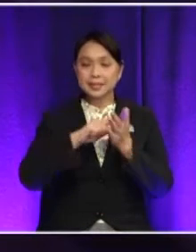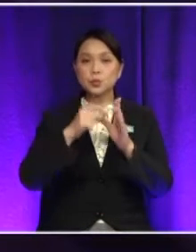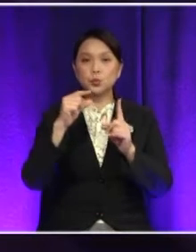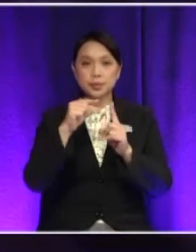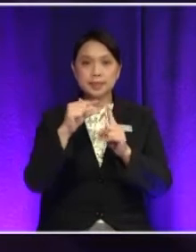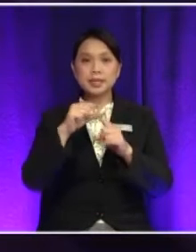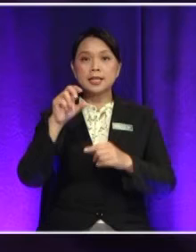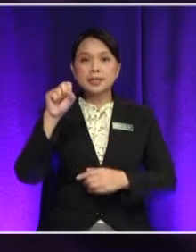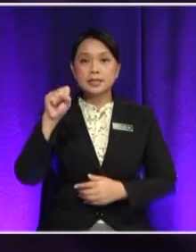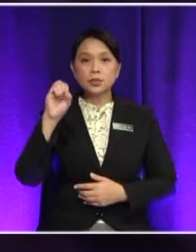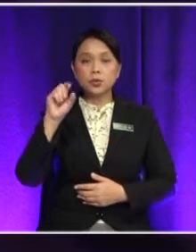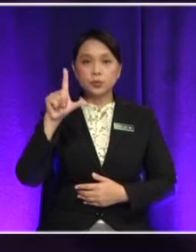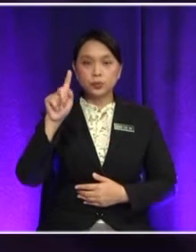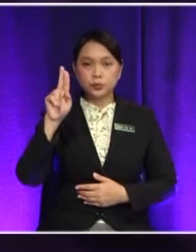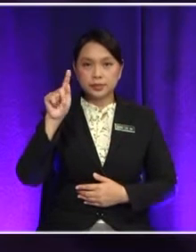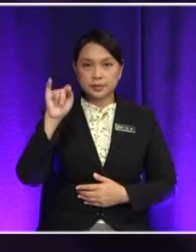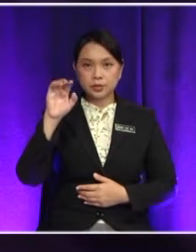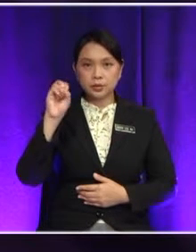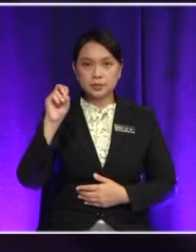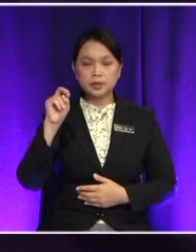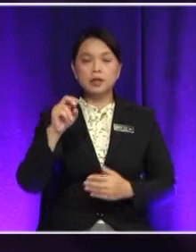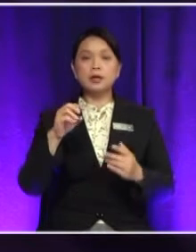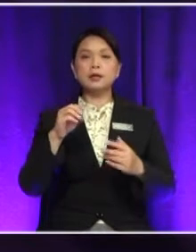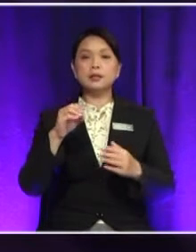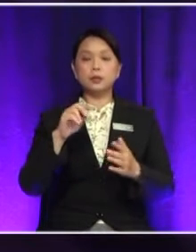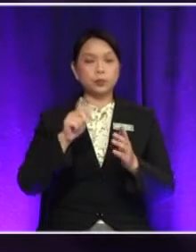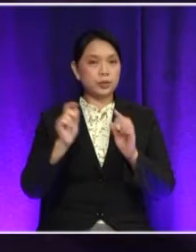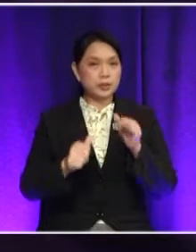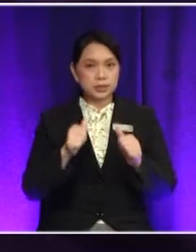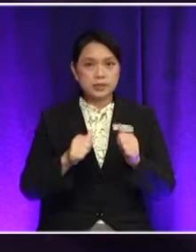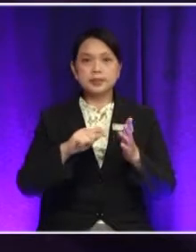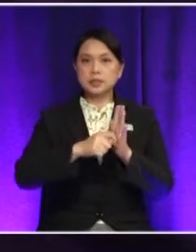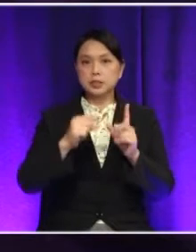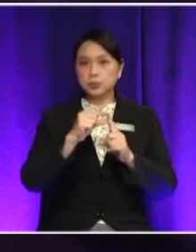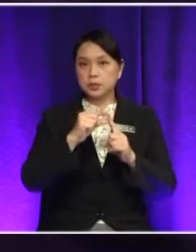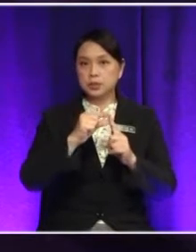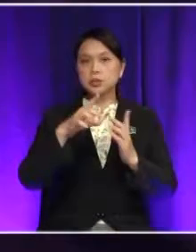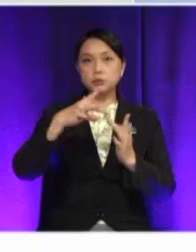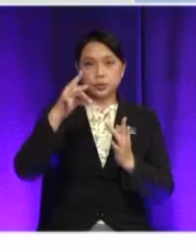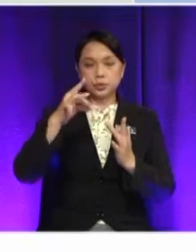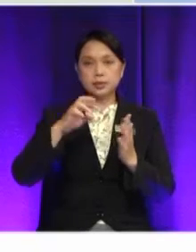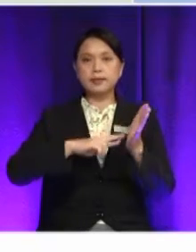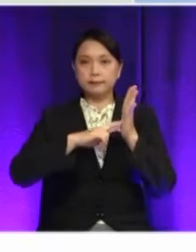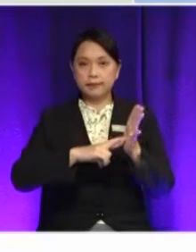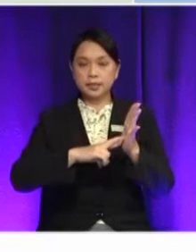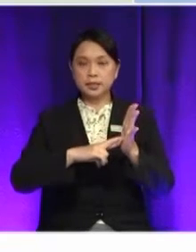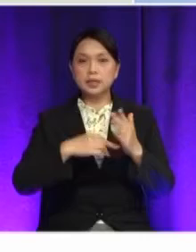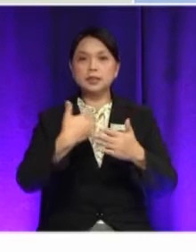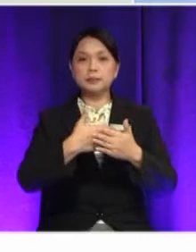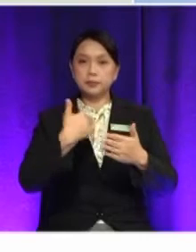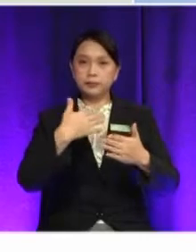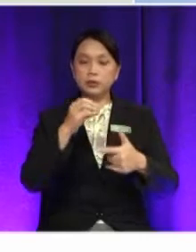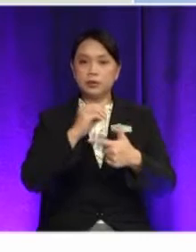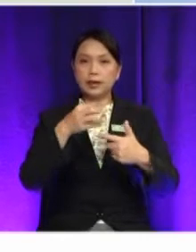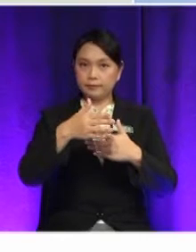which keyword did you refer to? Is it before the gap or after the gap, Lily? I refer to the keywords after the